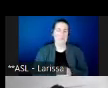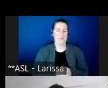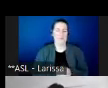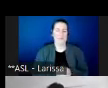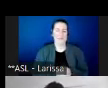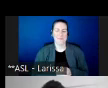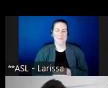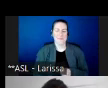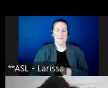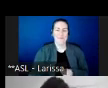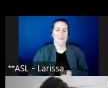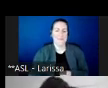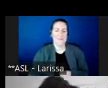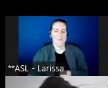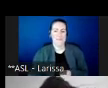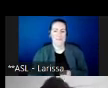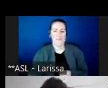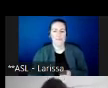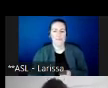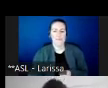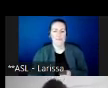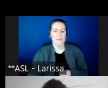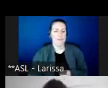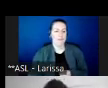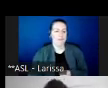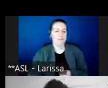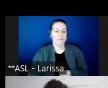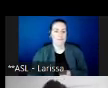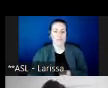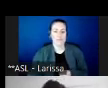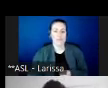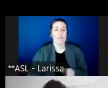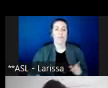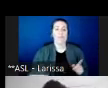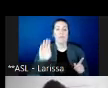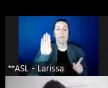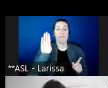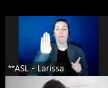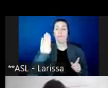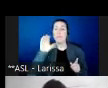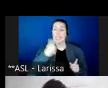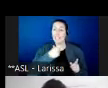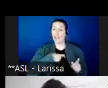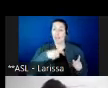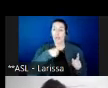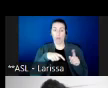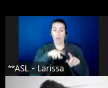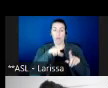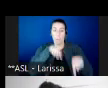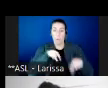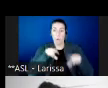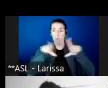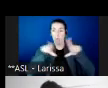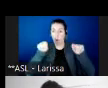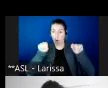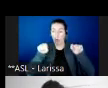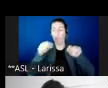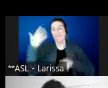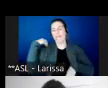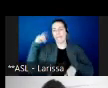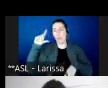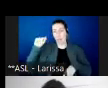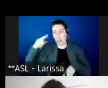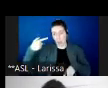So the BC gender report card, the 2021 report